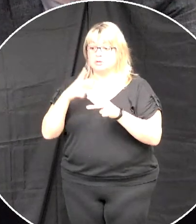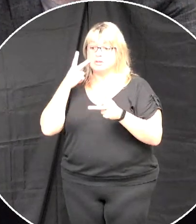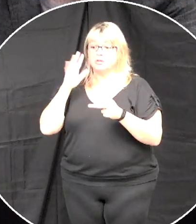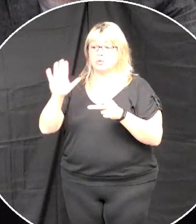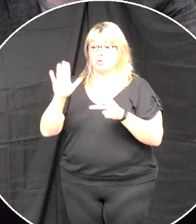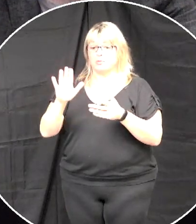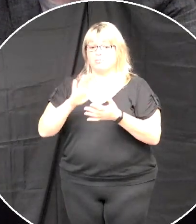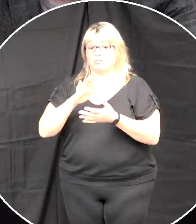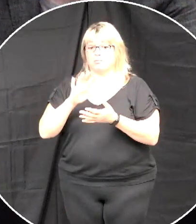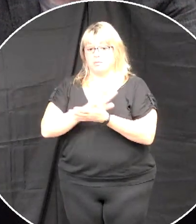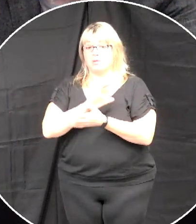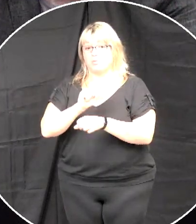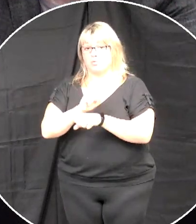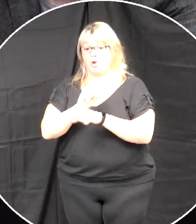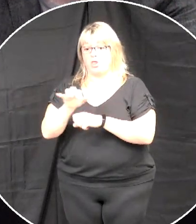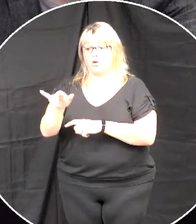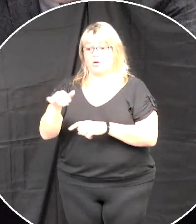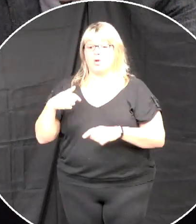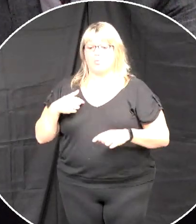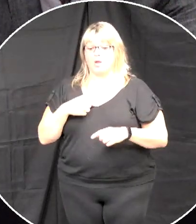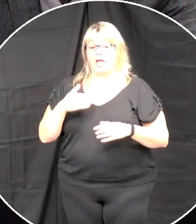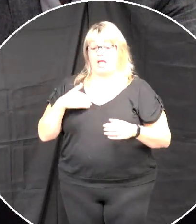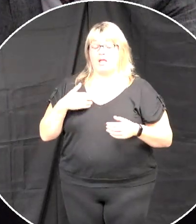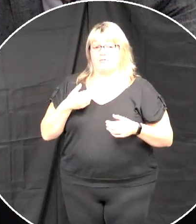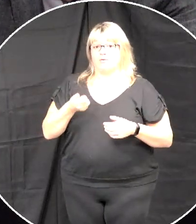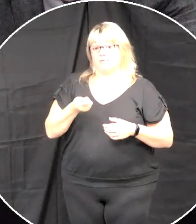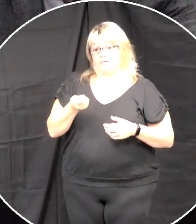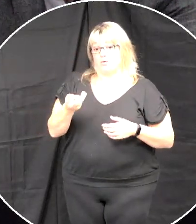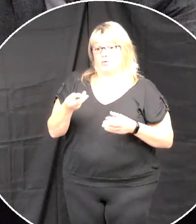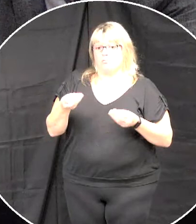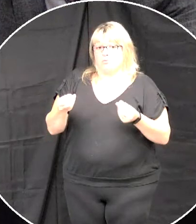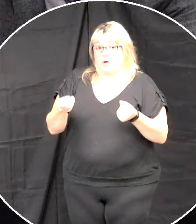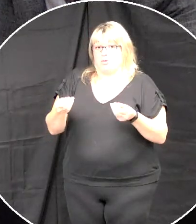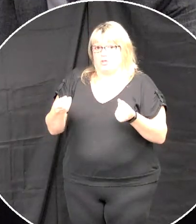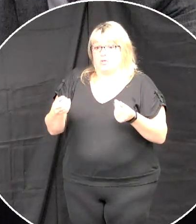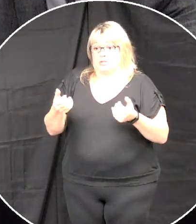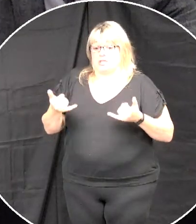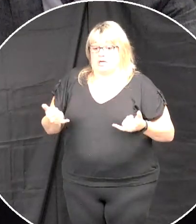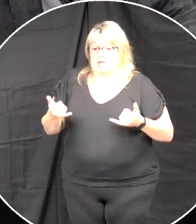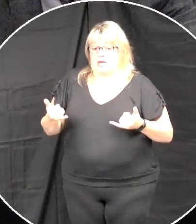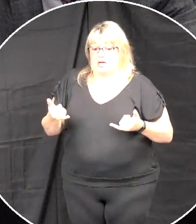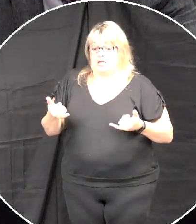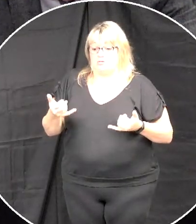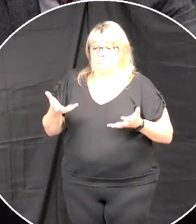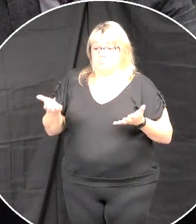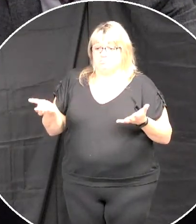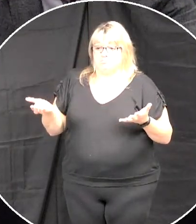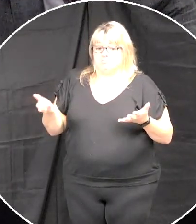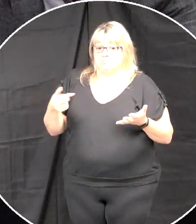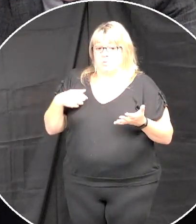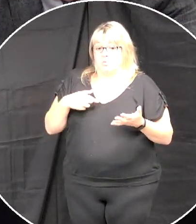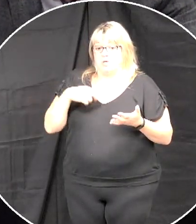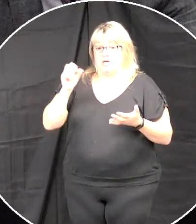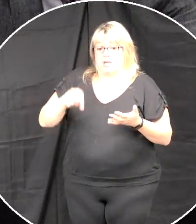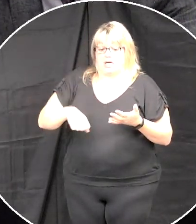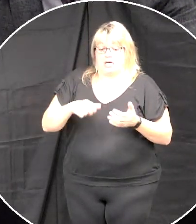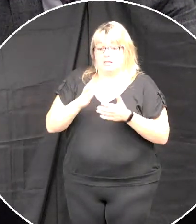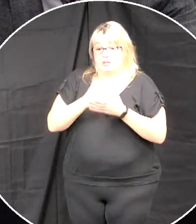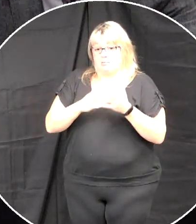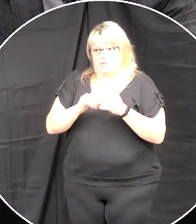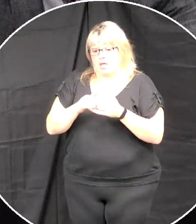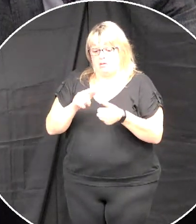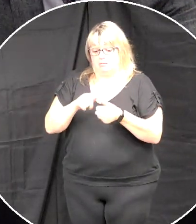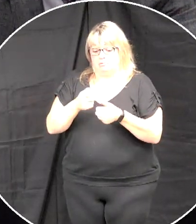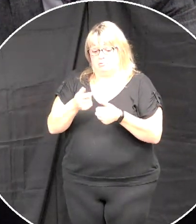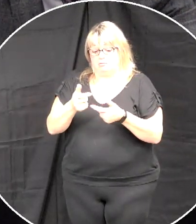package. Today, we do have a number of properties that are in various stages of disposition that we would like